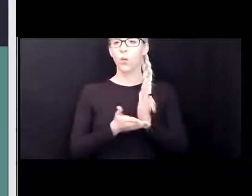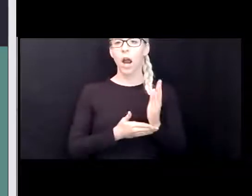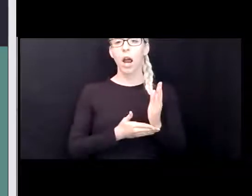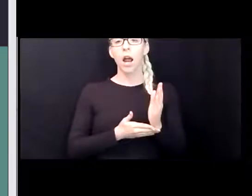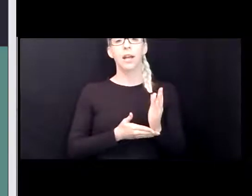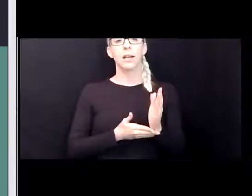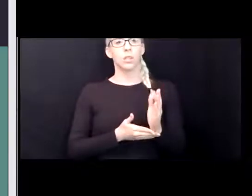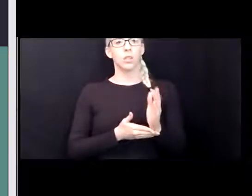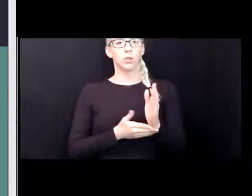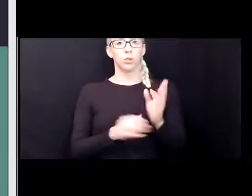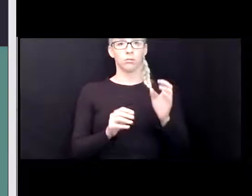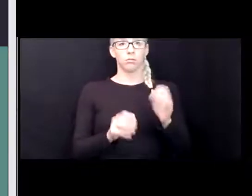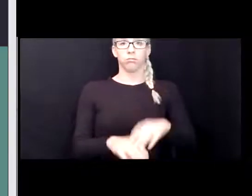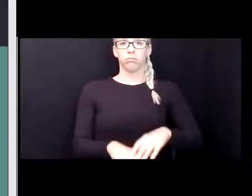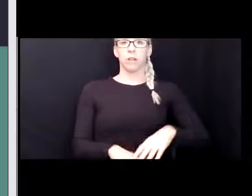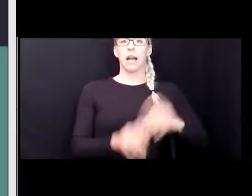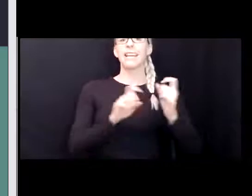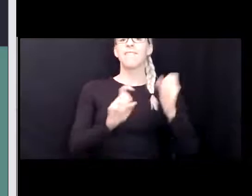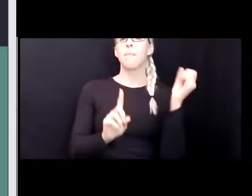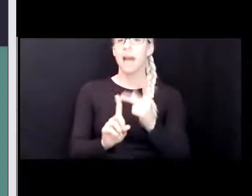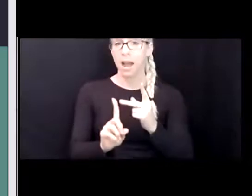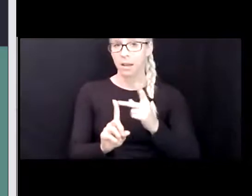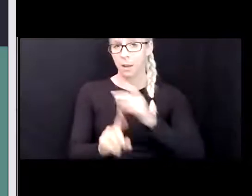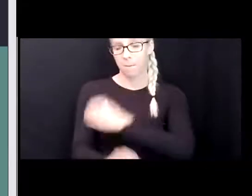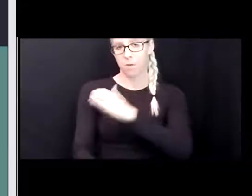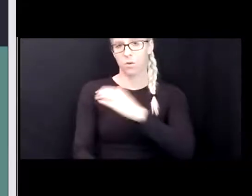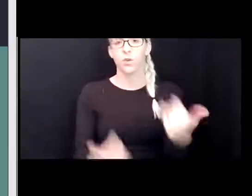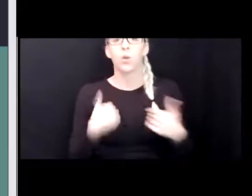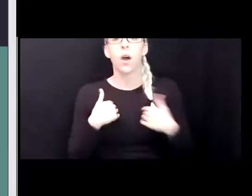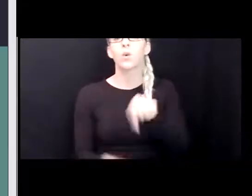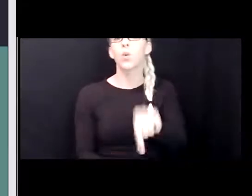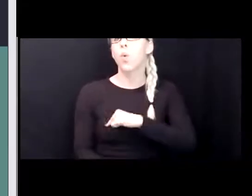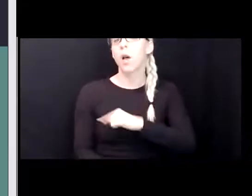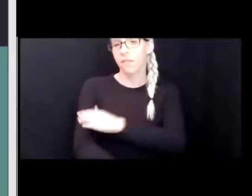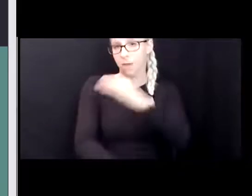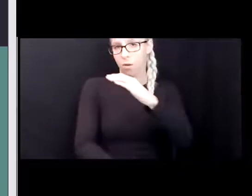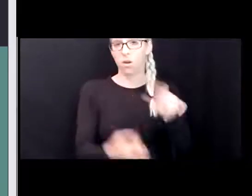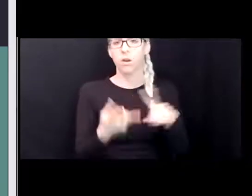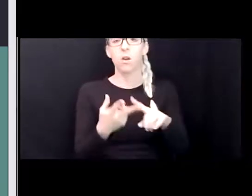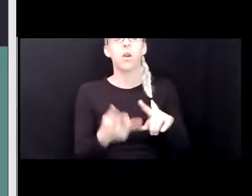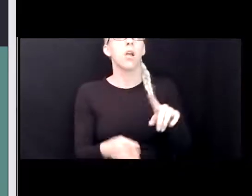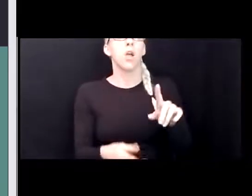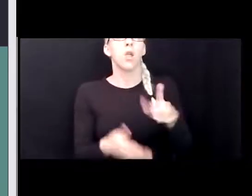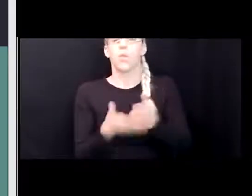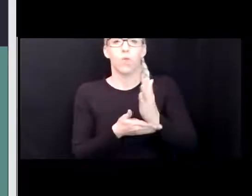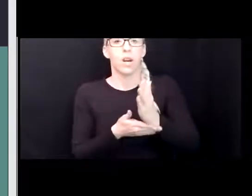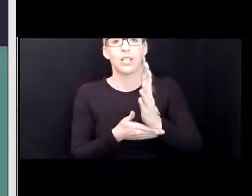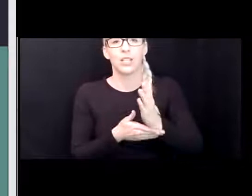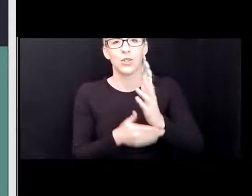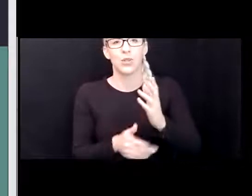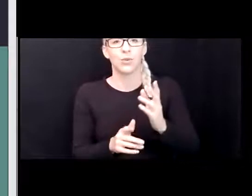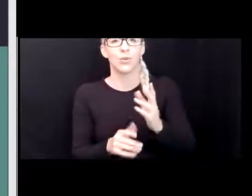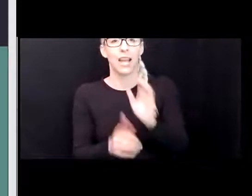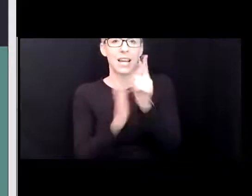to capacity, to have a qualified guardian, that right to an attorney, that right to even attend the hearing,